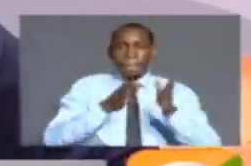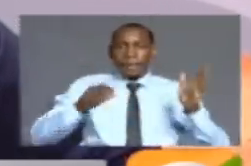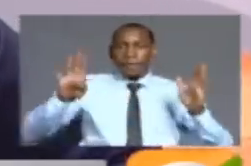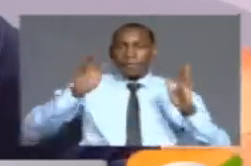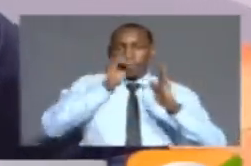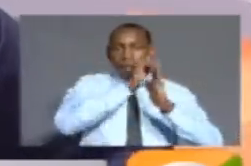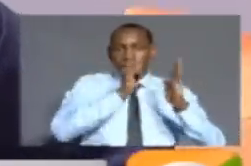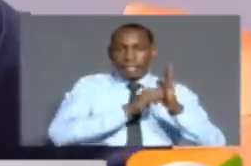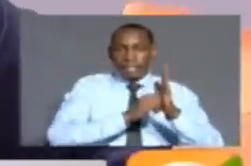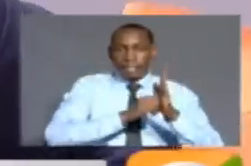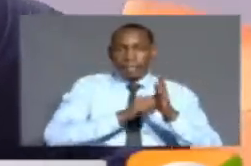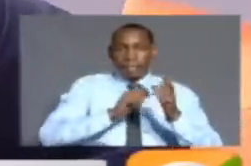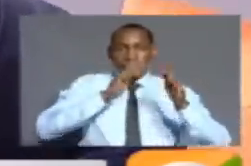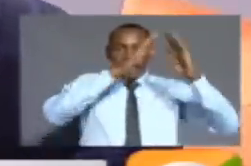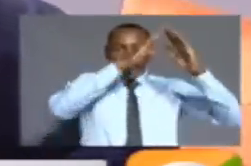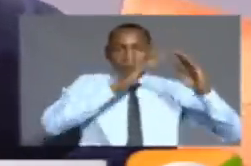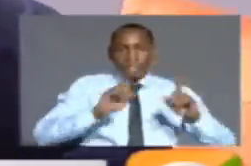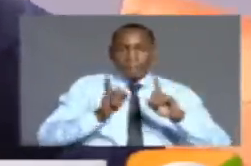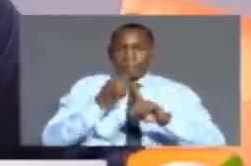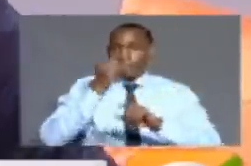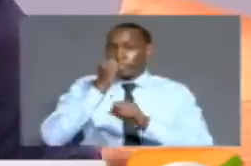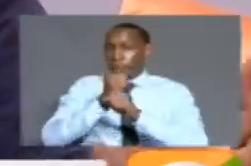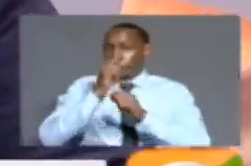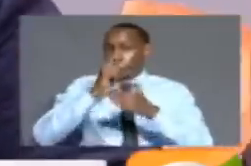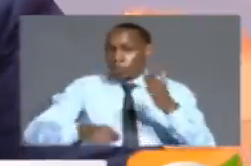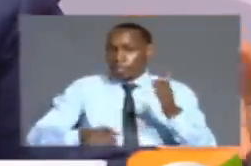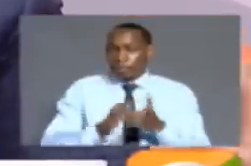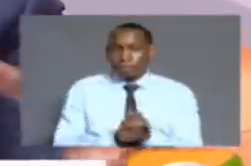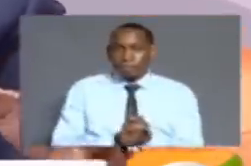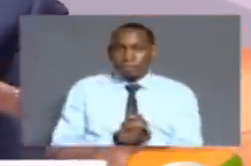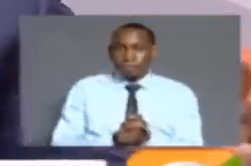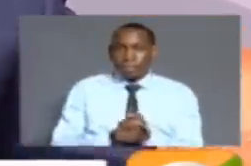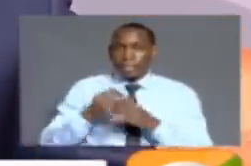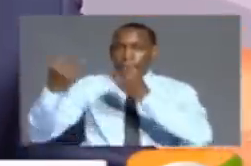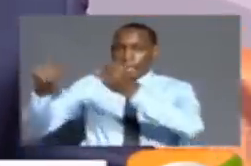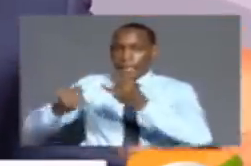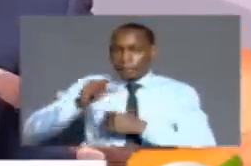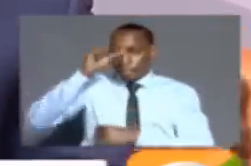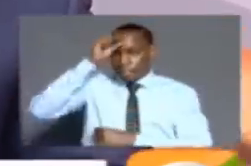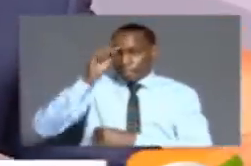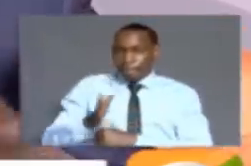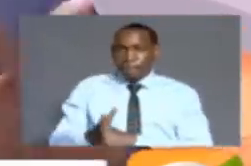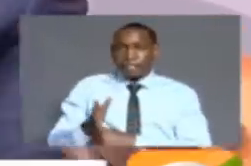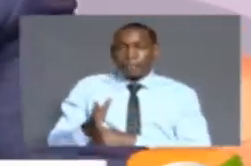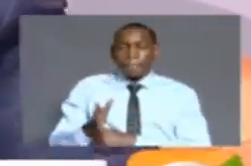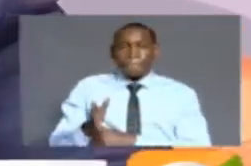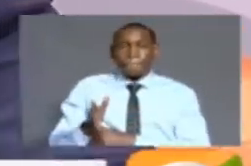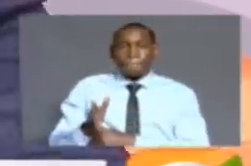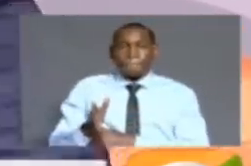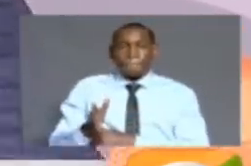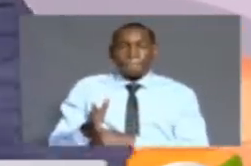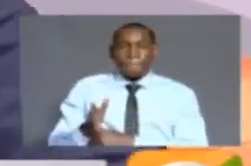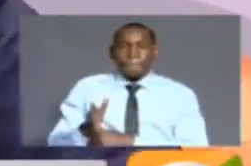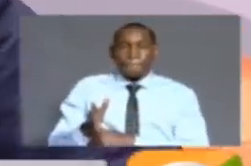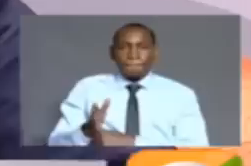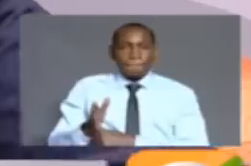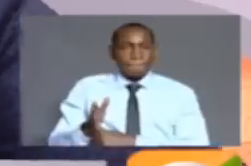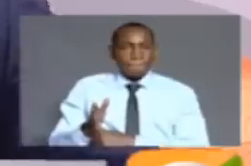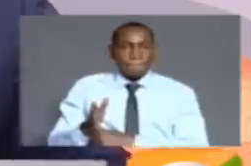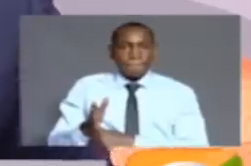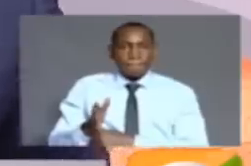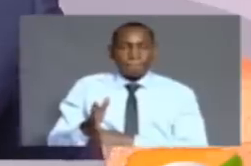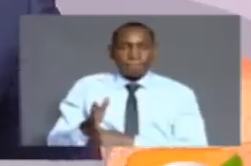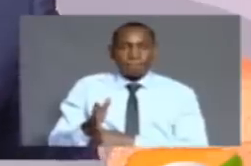agenda, the housing, the first thing he needs to do, call governors. You may not call all of them because it ended up being just a